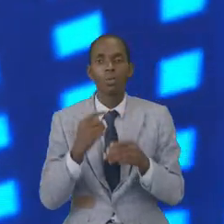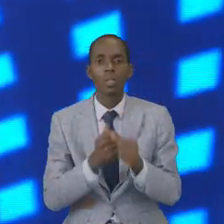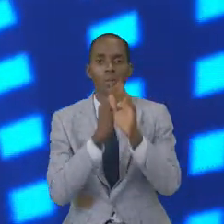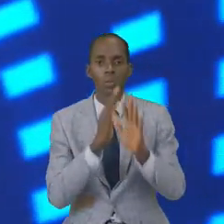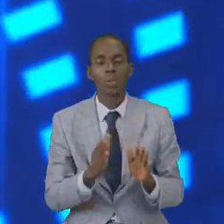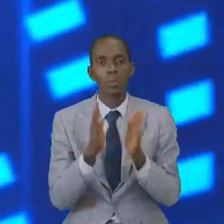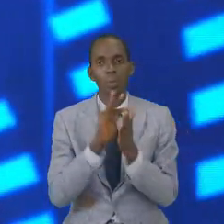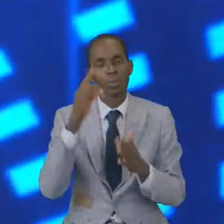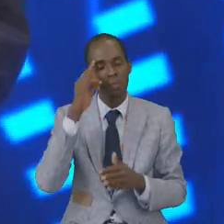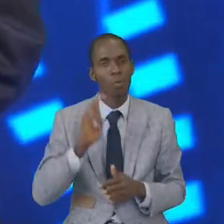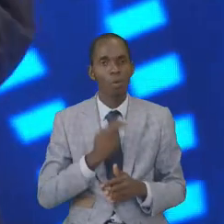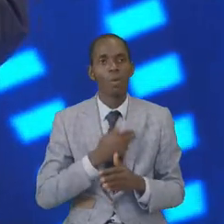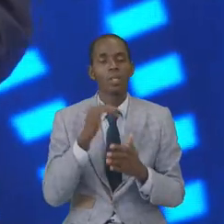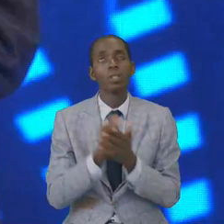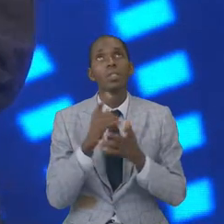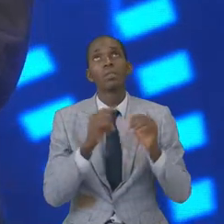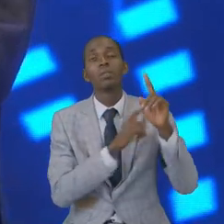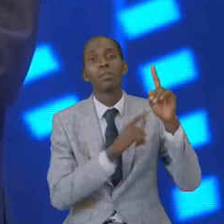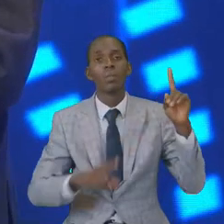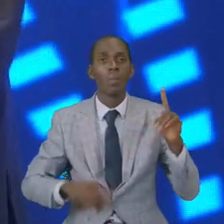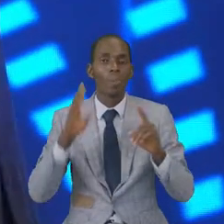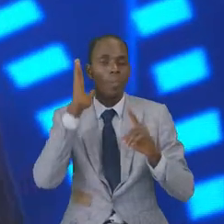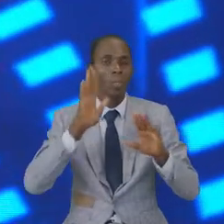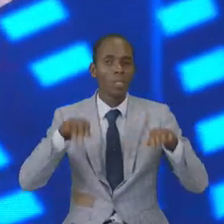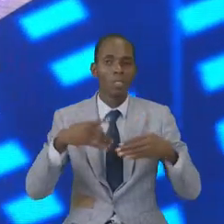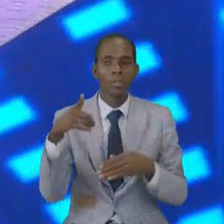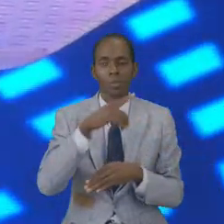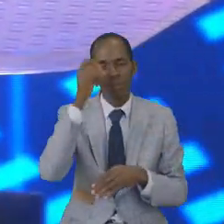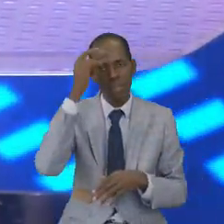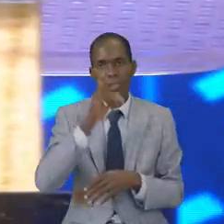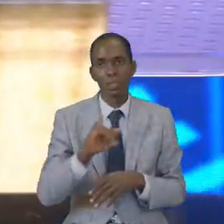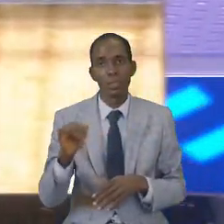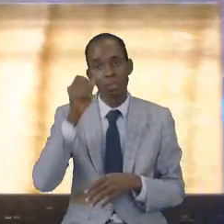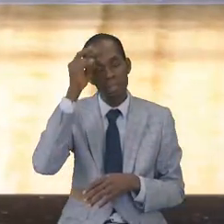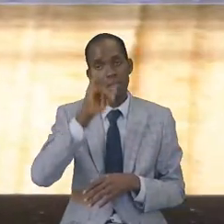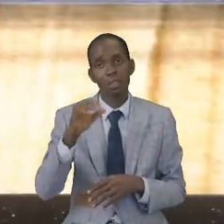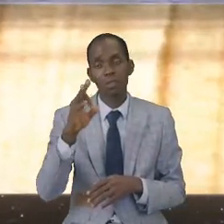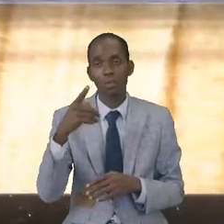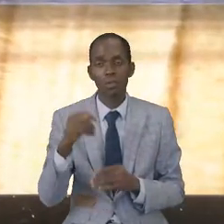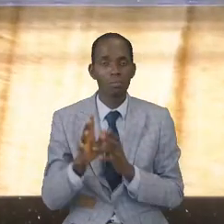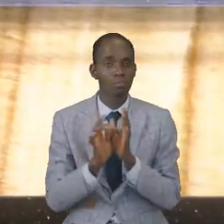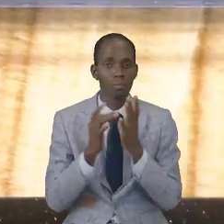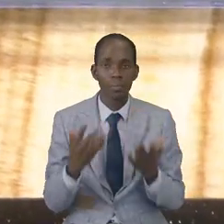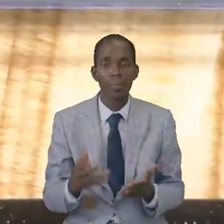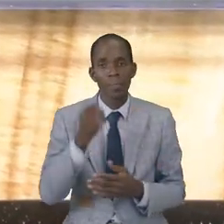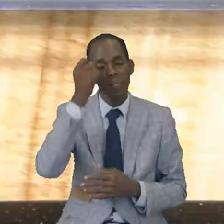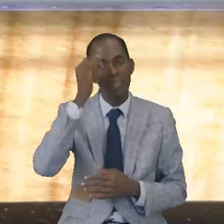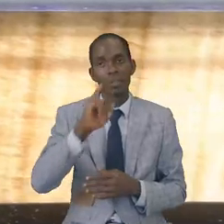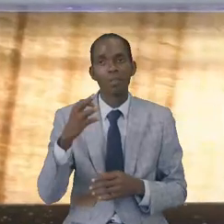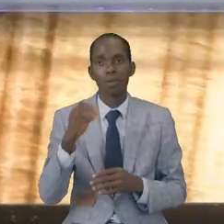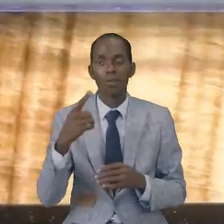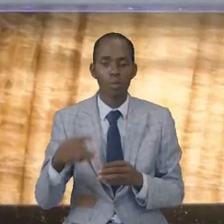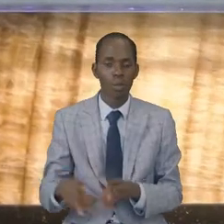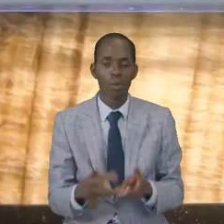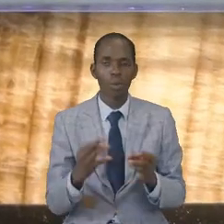for us, that the Lord will give you understanding. Understanding of the scriptures, understanding of your way